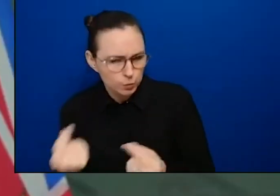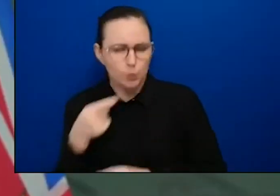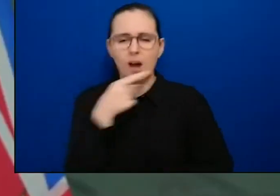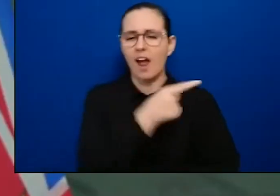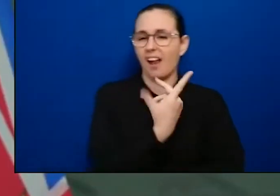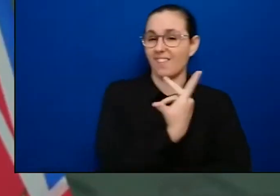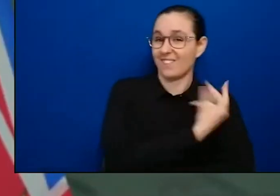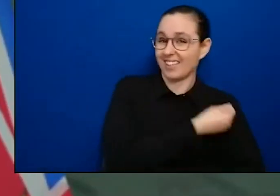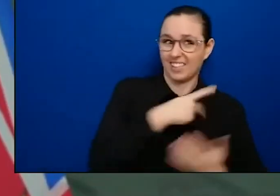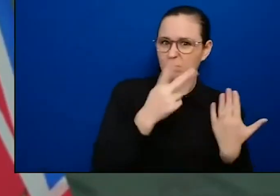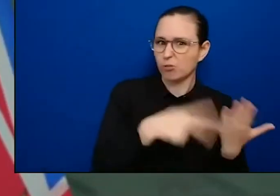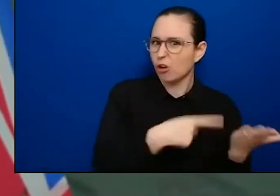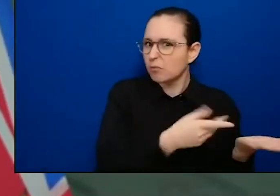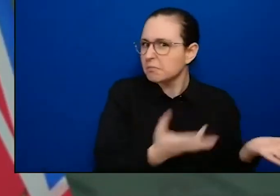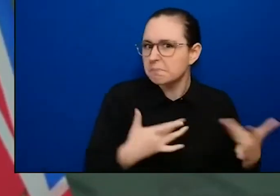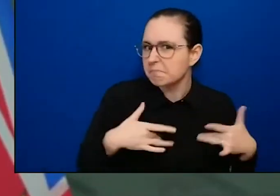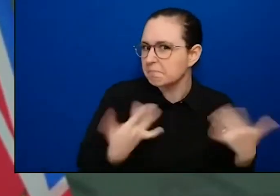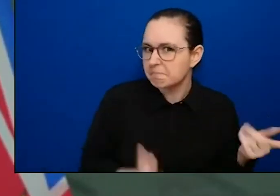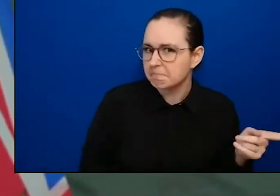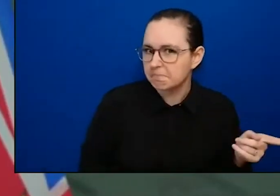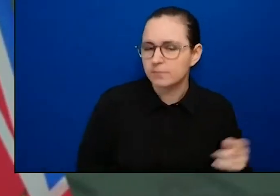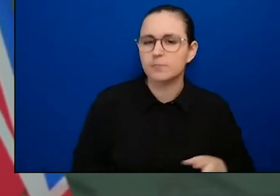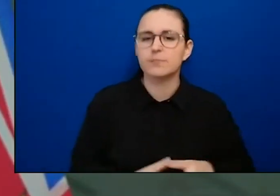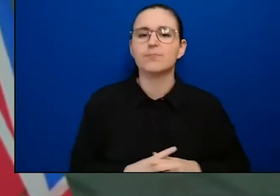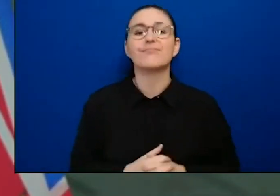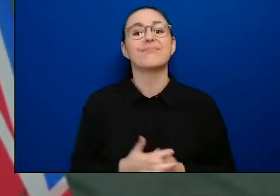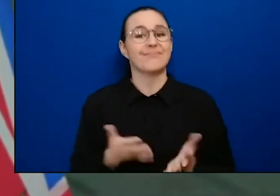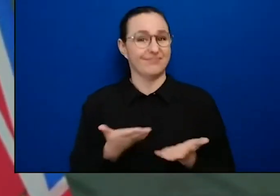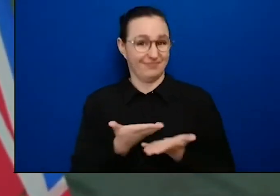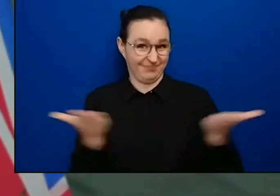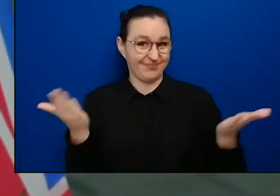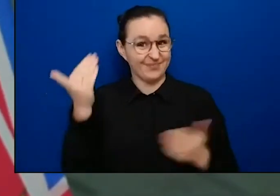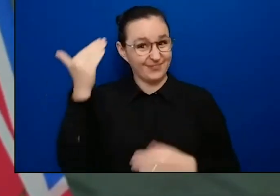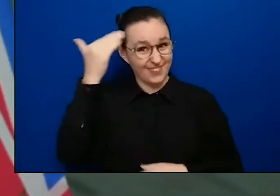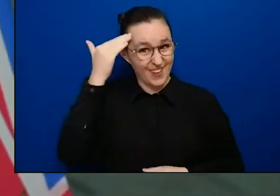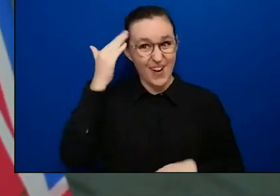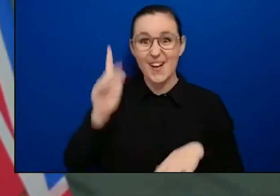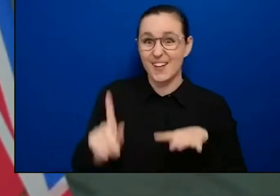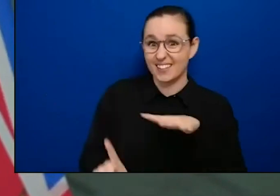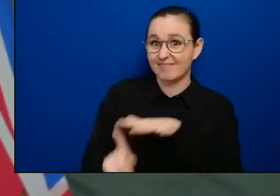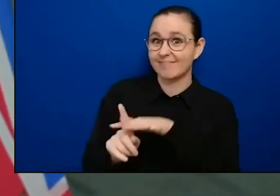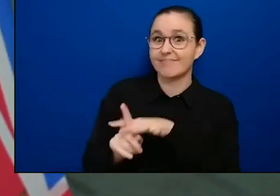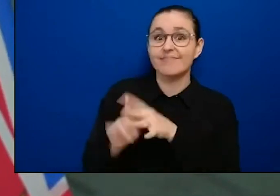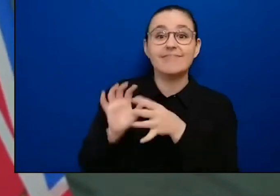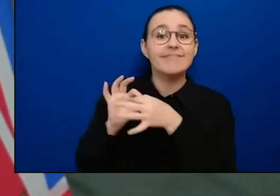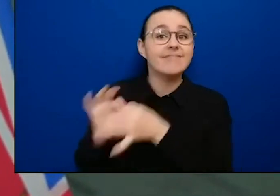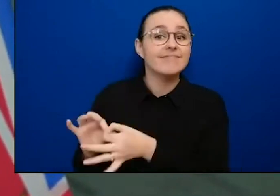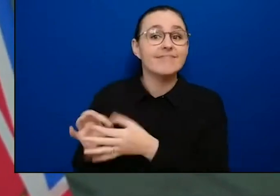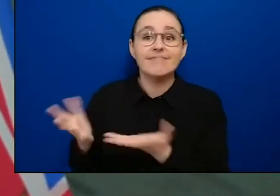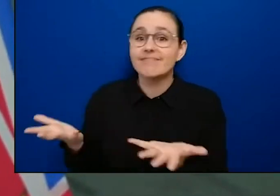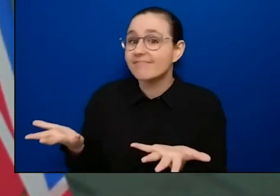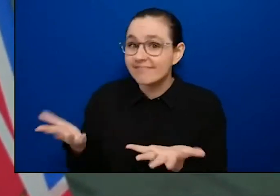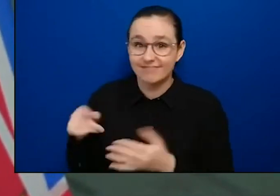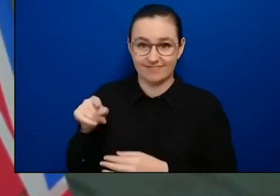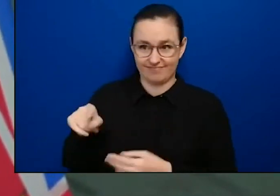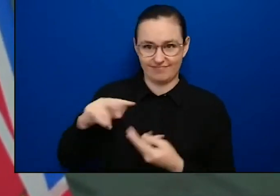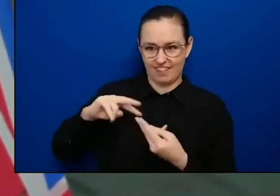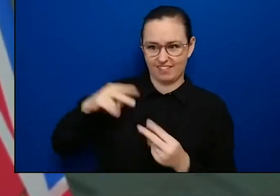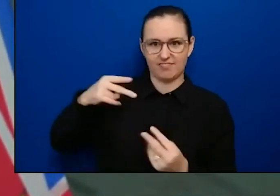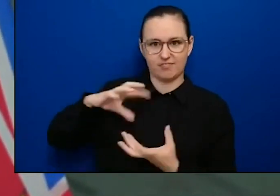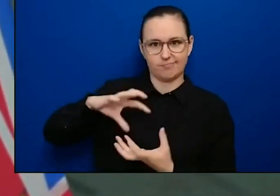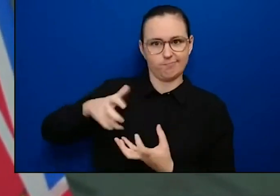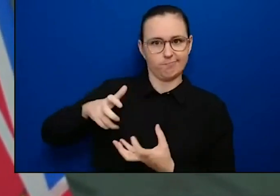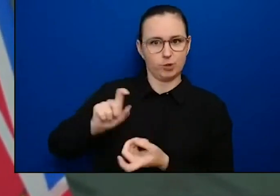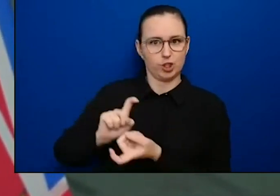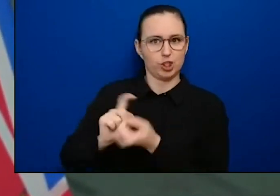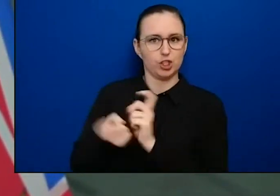as I'm sure everybody is aware, in the last few days there have been many questions about the most recent variant of concern, the